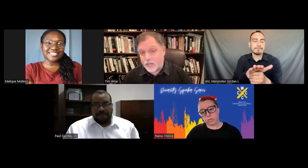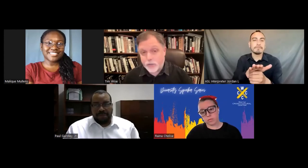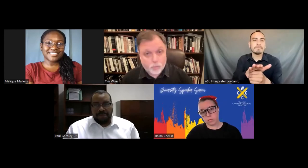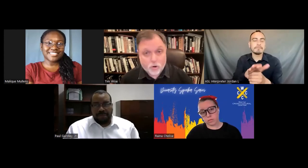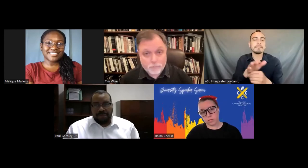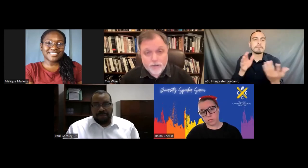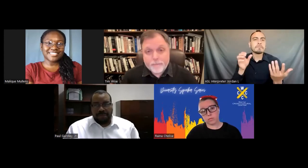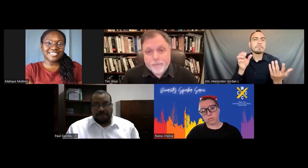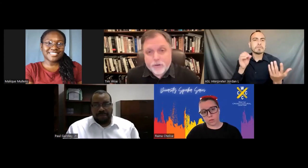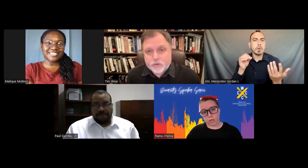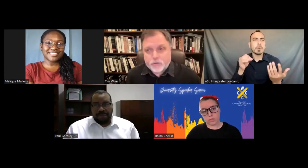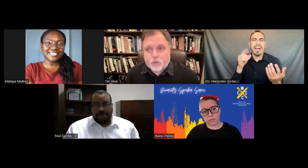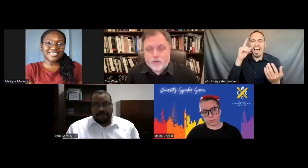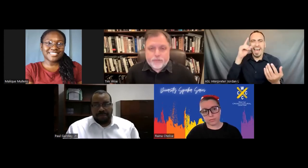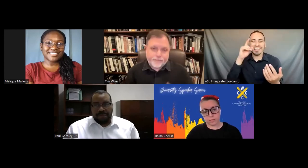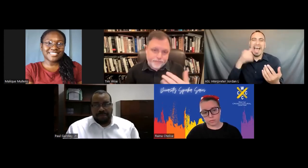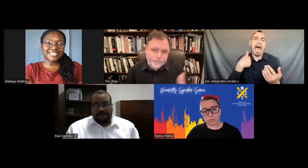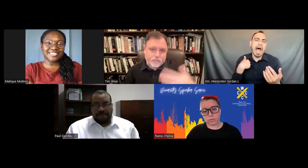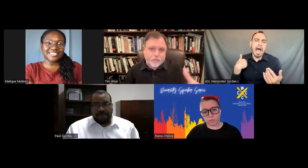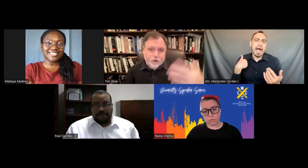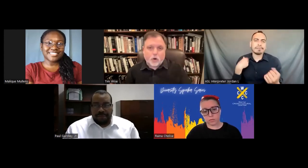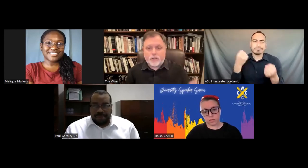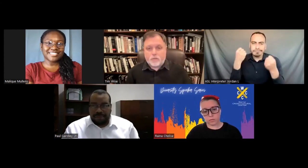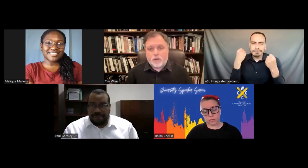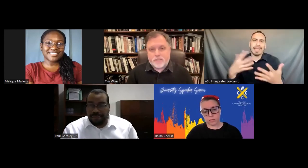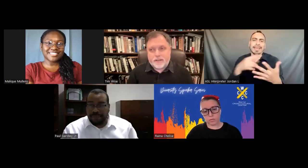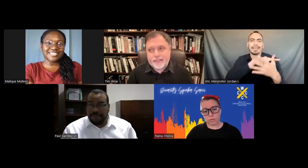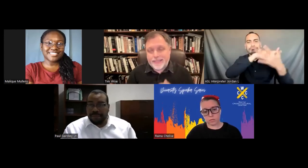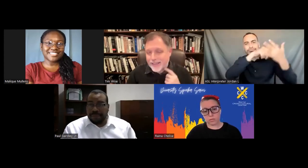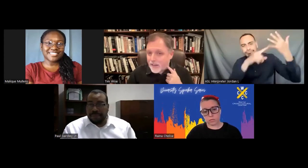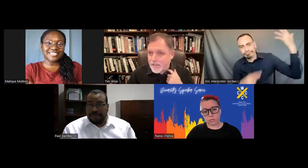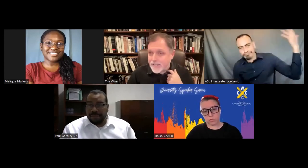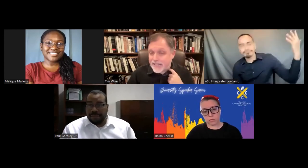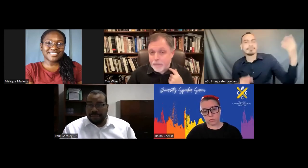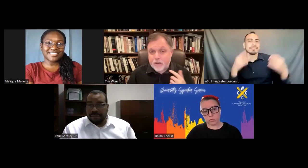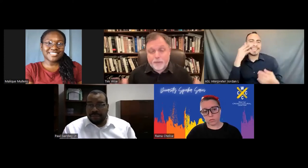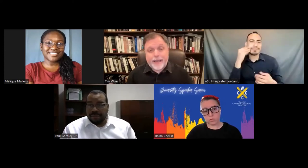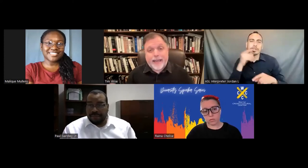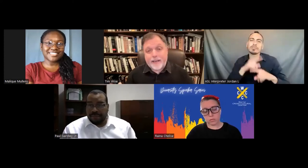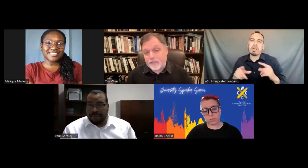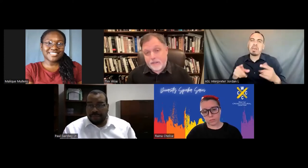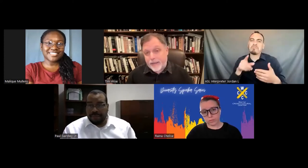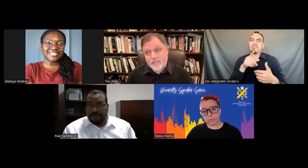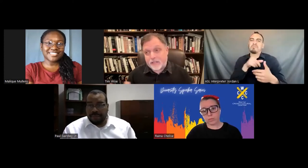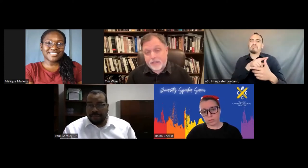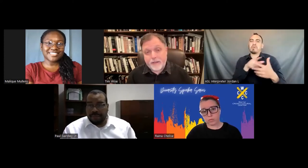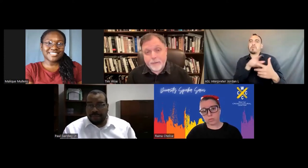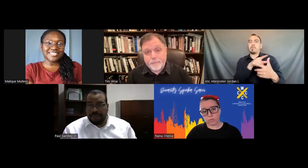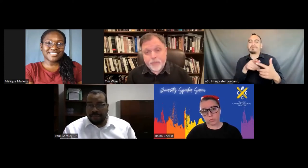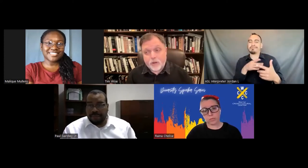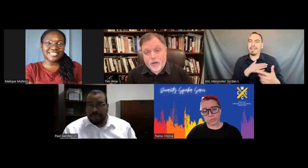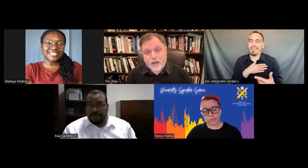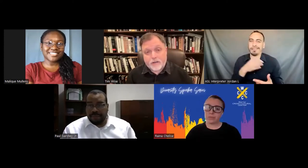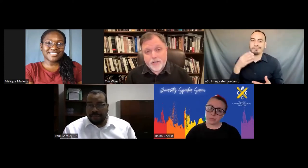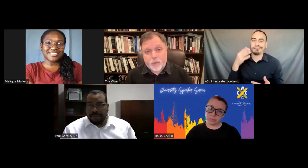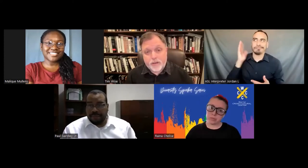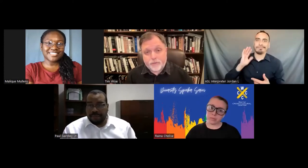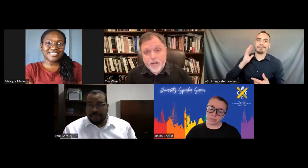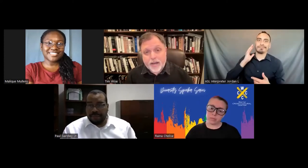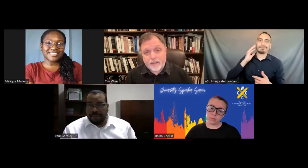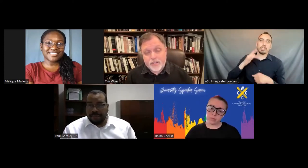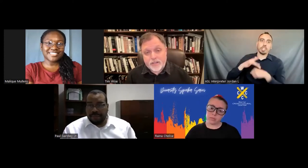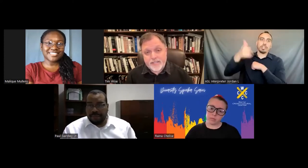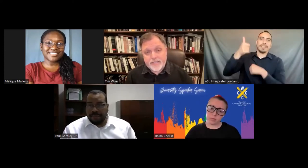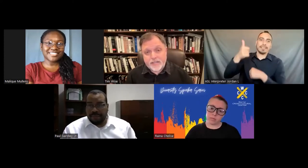there are tons more, but those are sort of the early ones that I think set me on a path. And then basically, you know, when I graduated